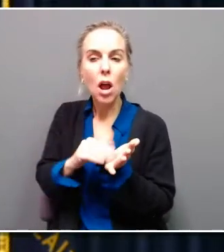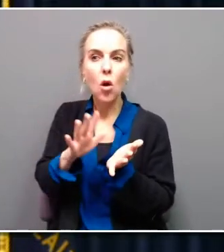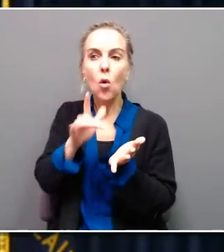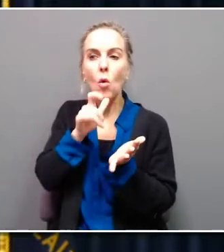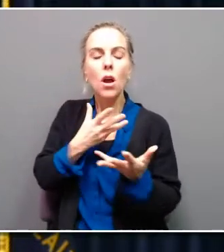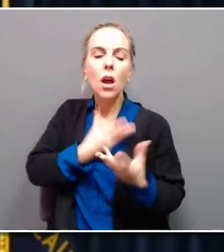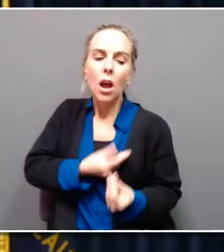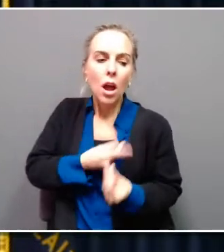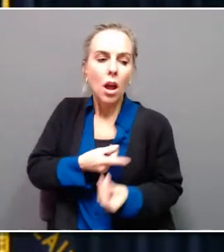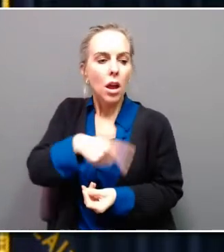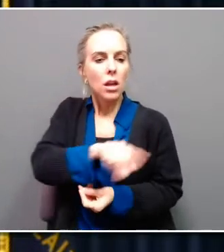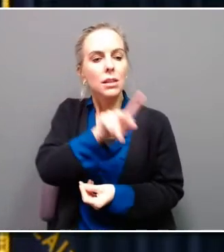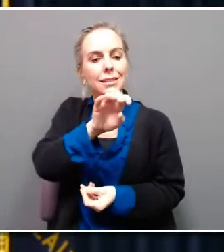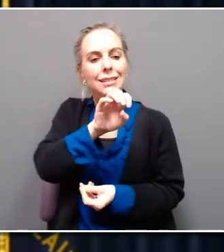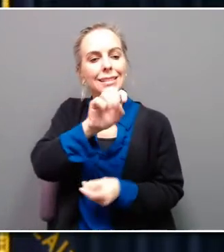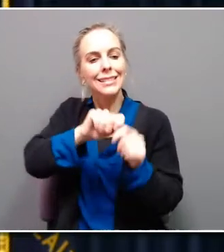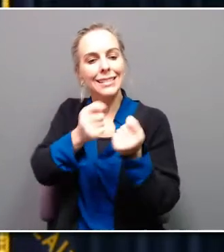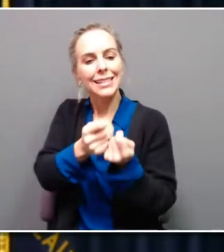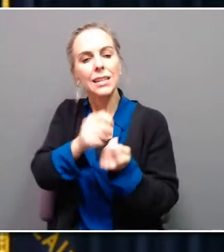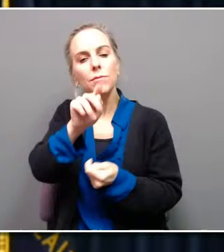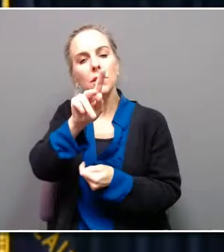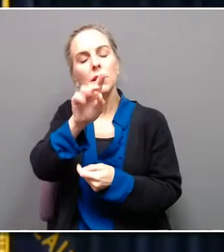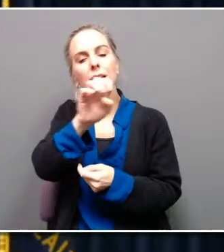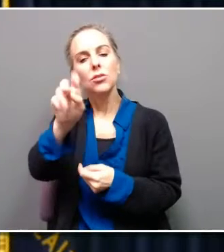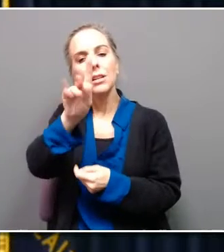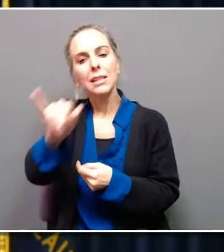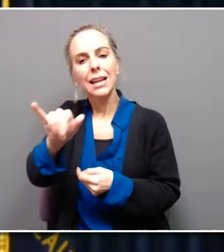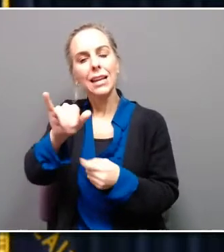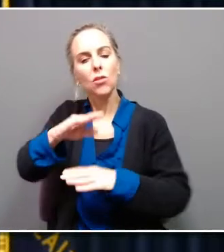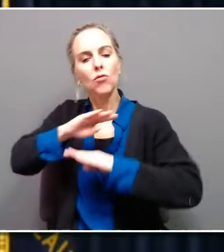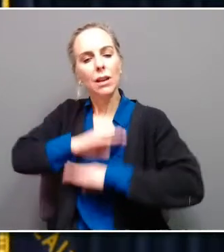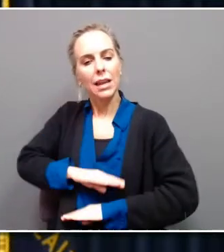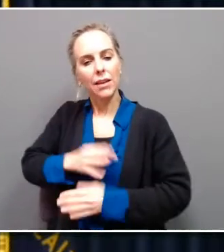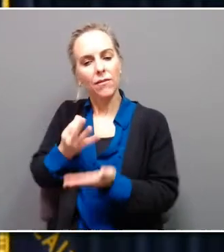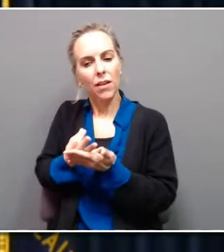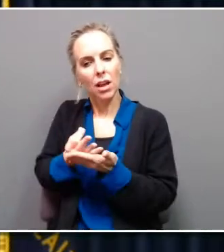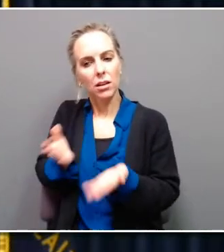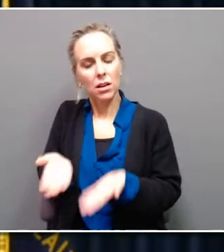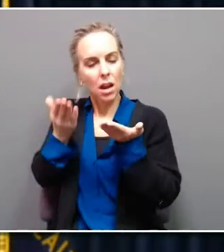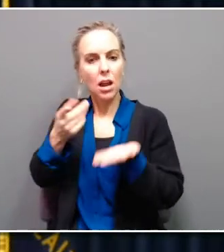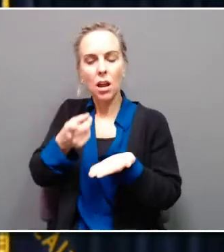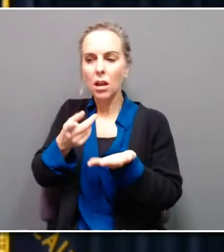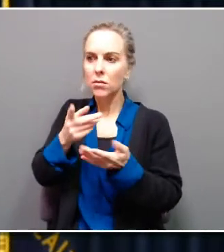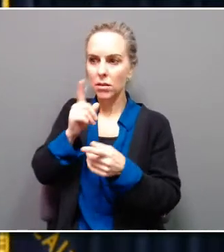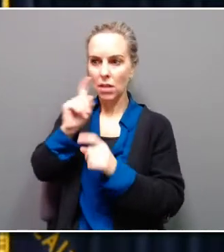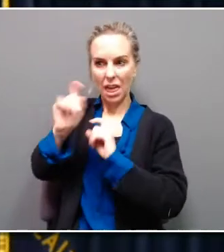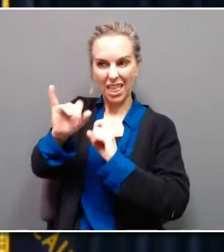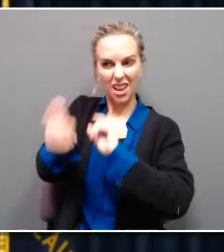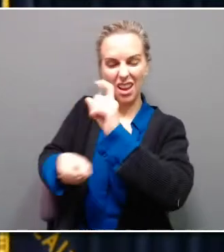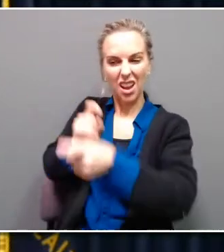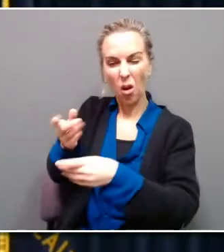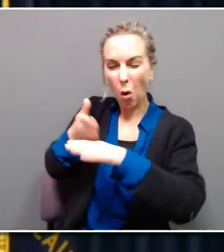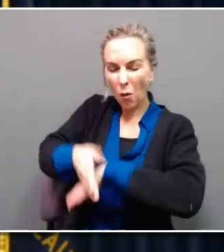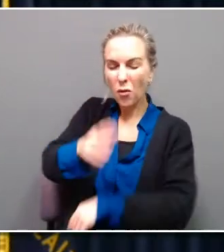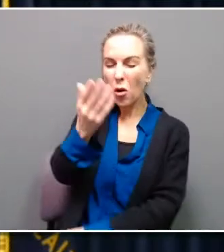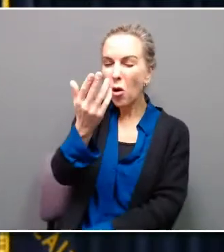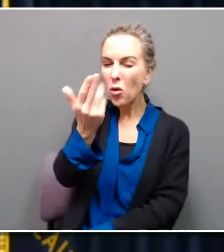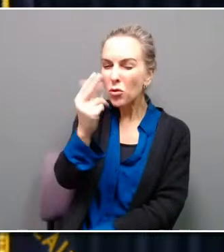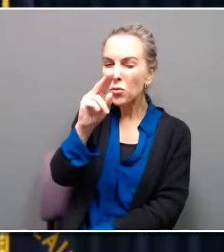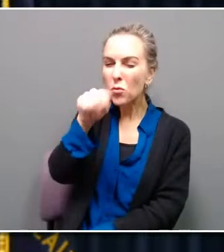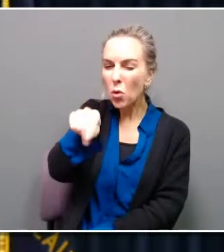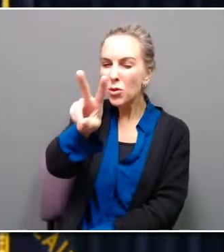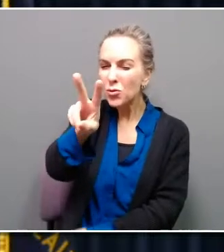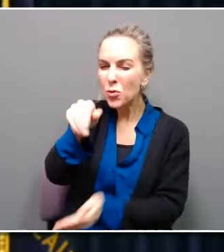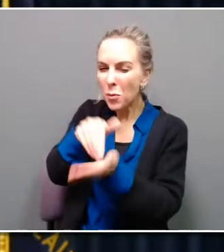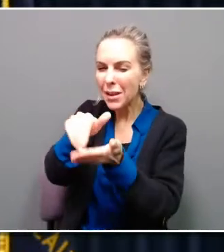Team Eastern Kentucky Flood Relief Fund is helping to make these projects possible. The fund raised over $13.2 million to help